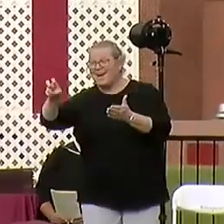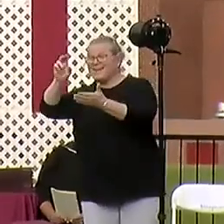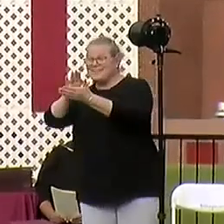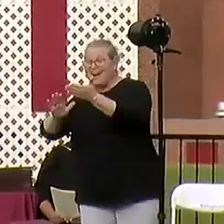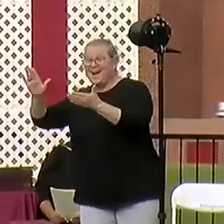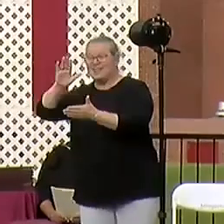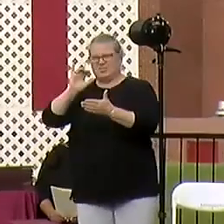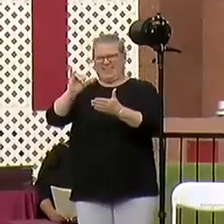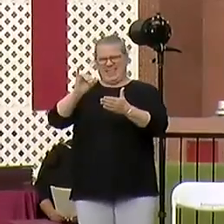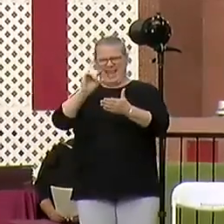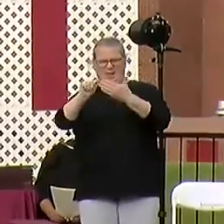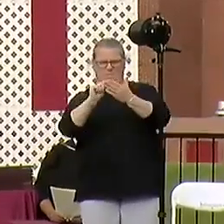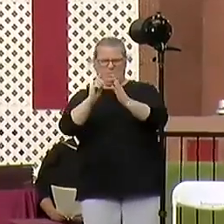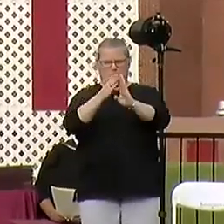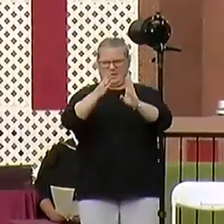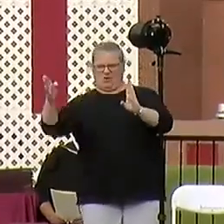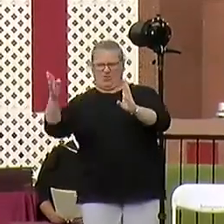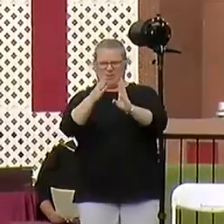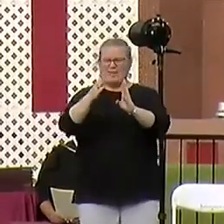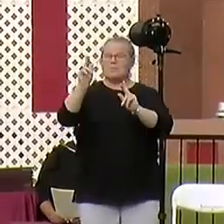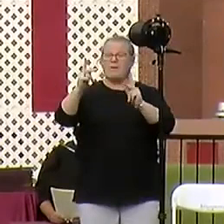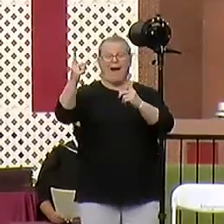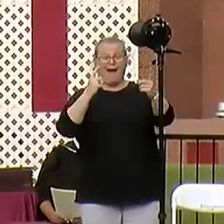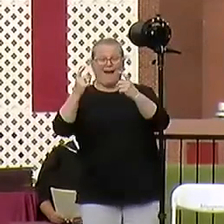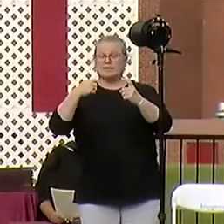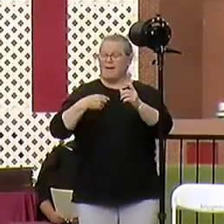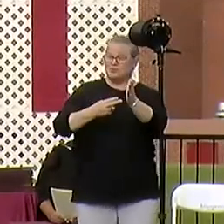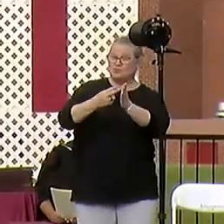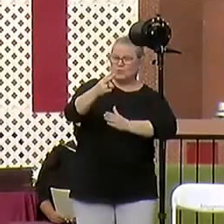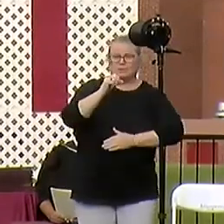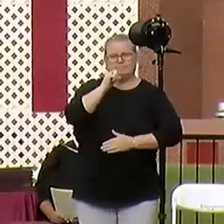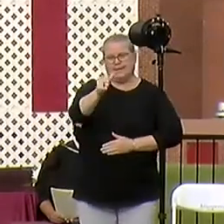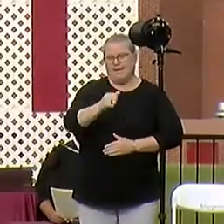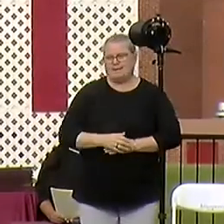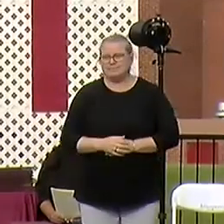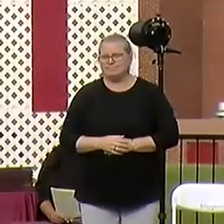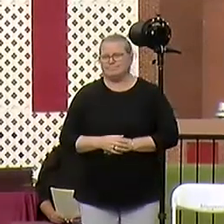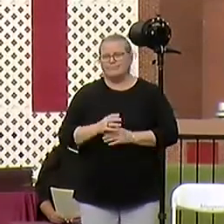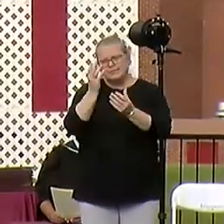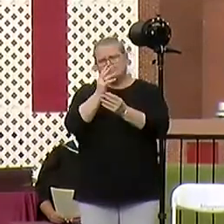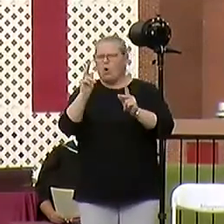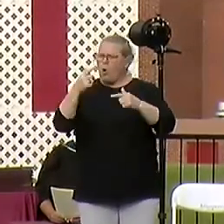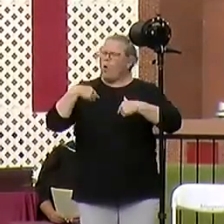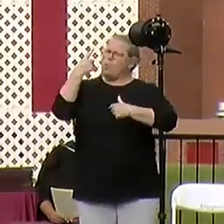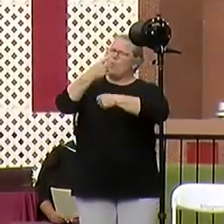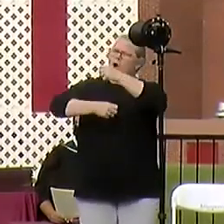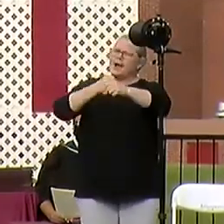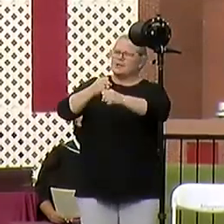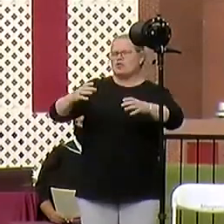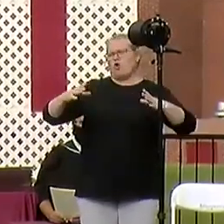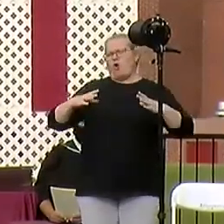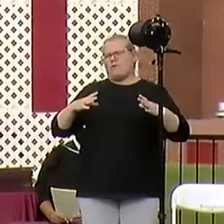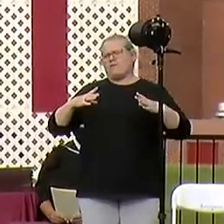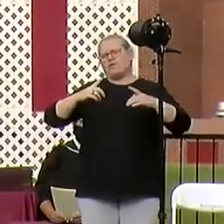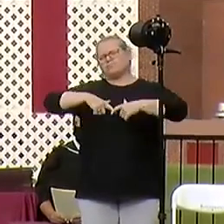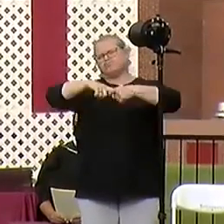now, I wasn't fully truthful. I told people I had taken the year off between high school and